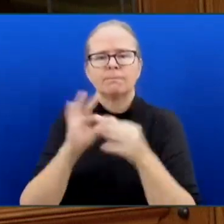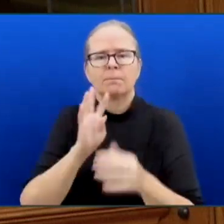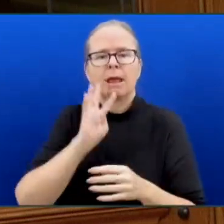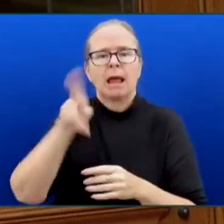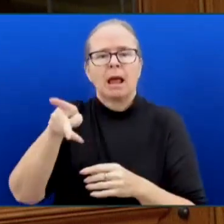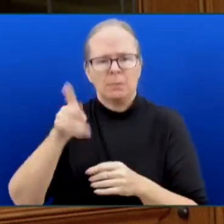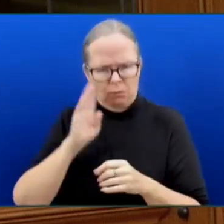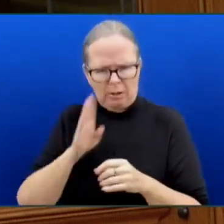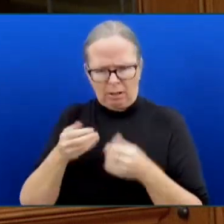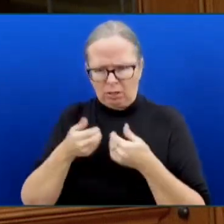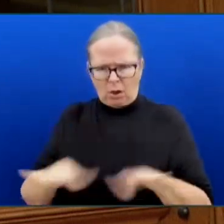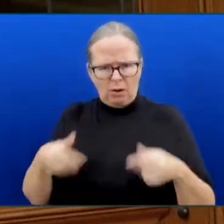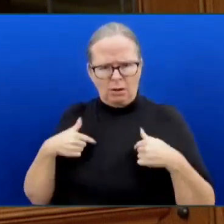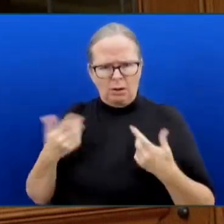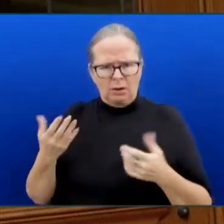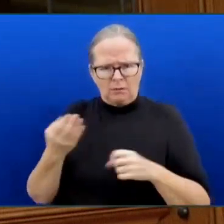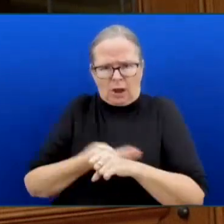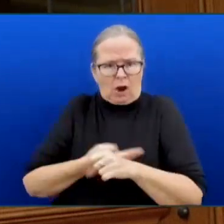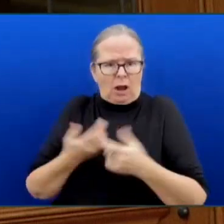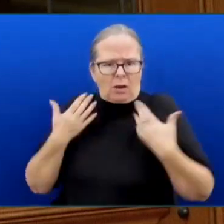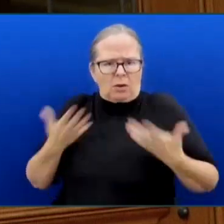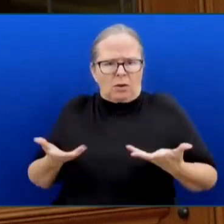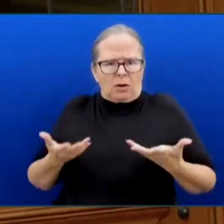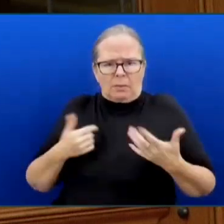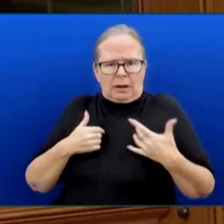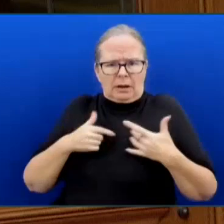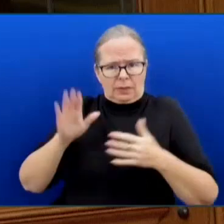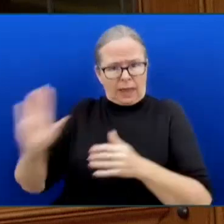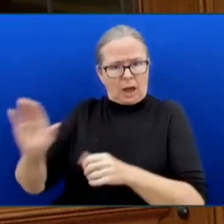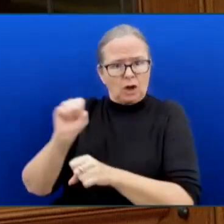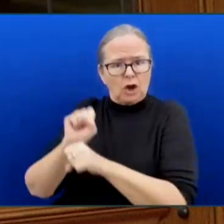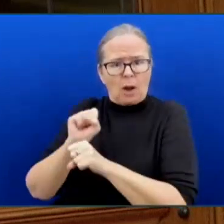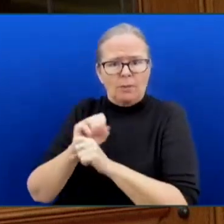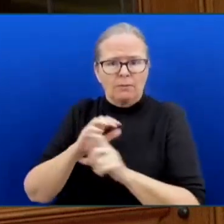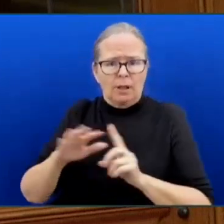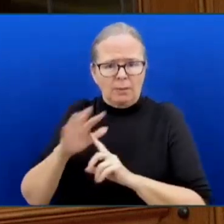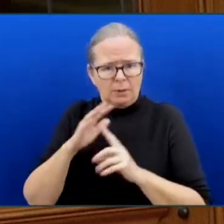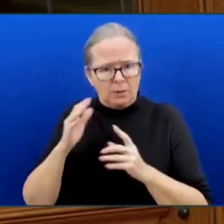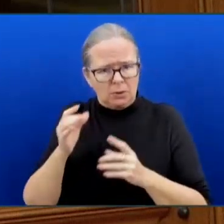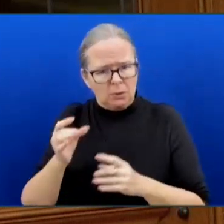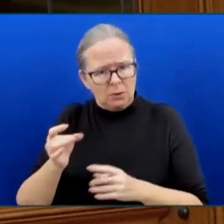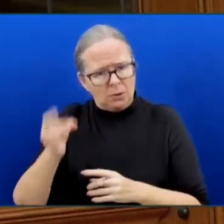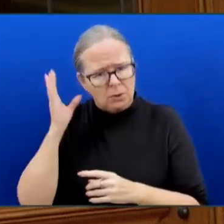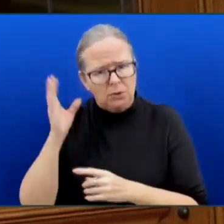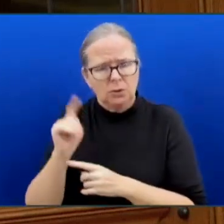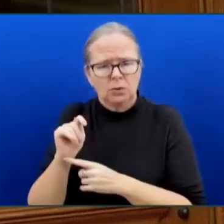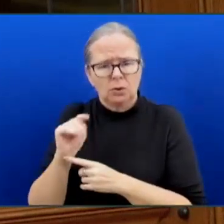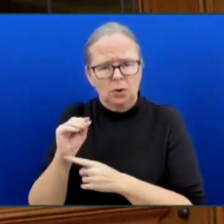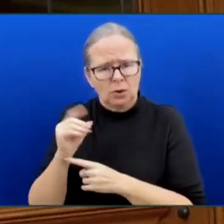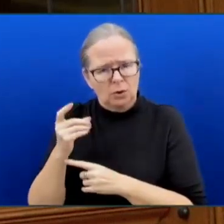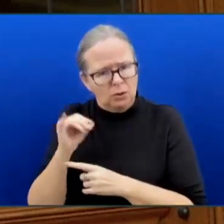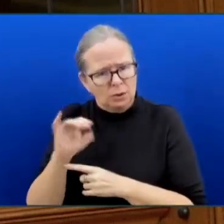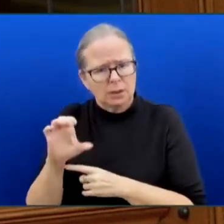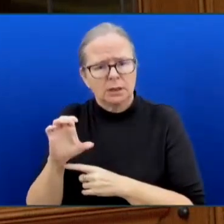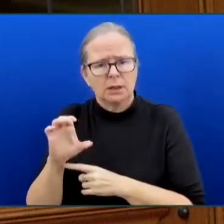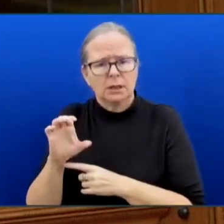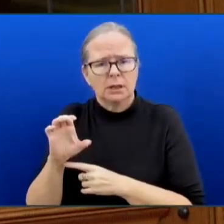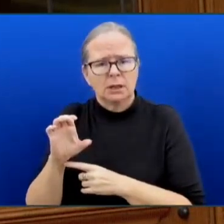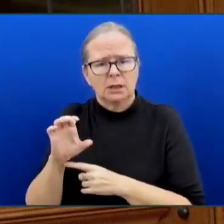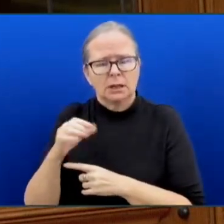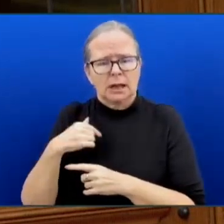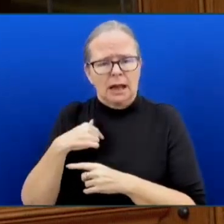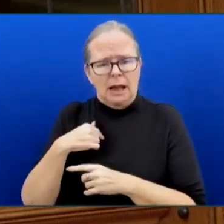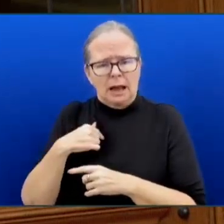toxic work environment. So my question to the Health Minister: will he commit to